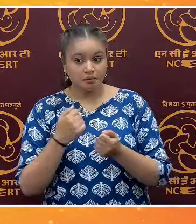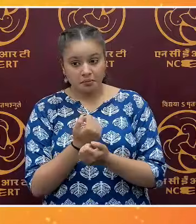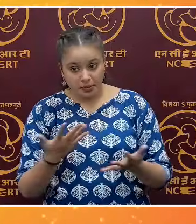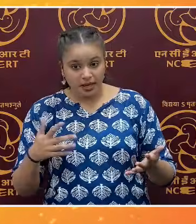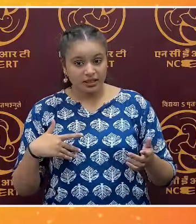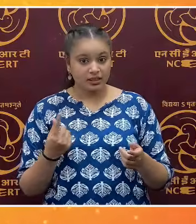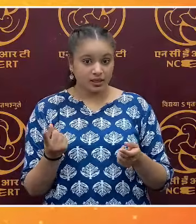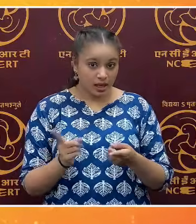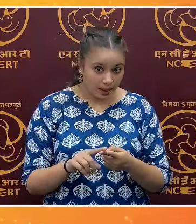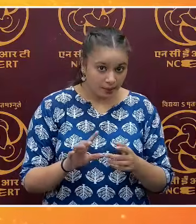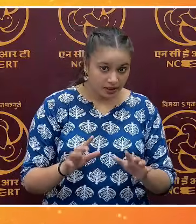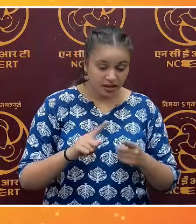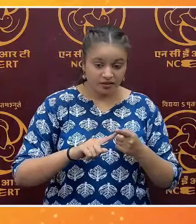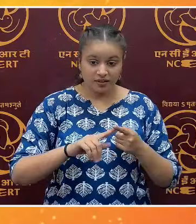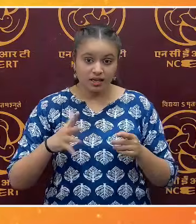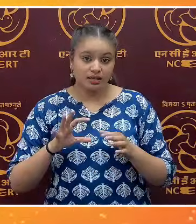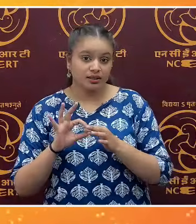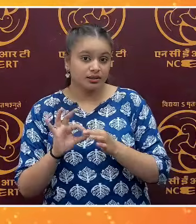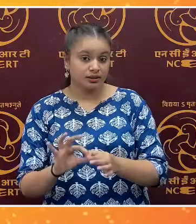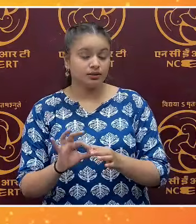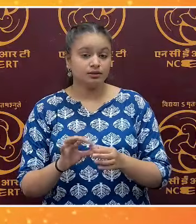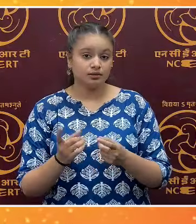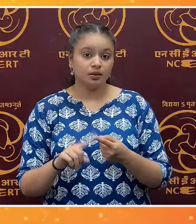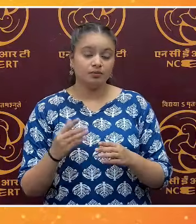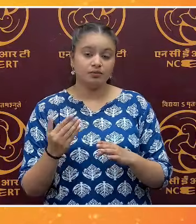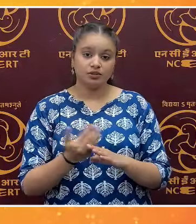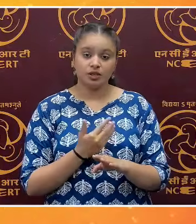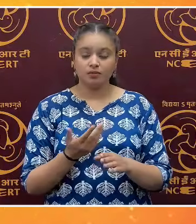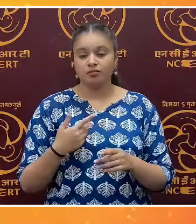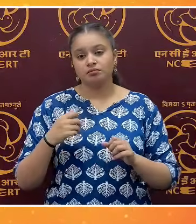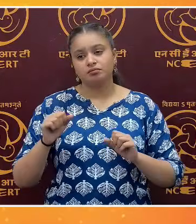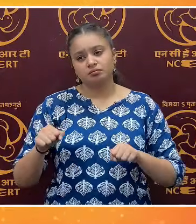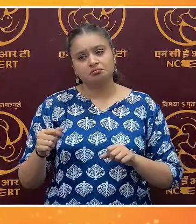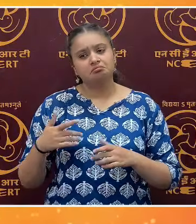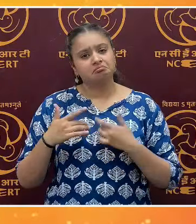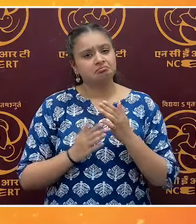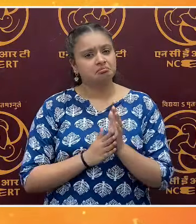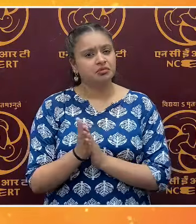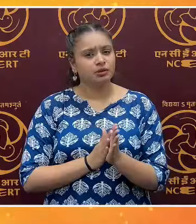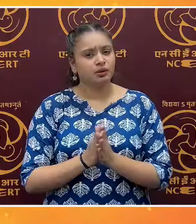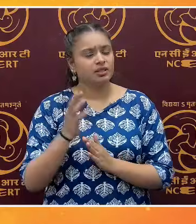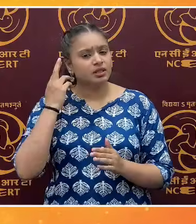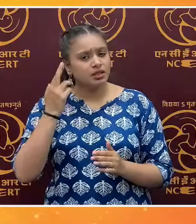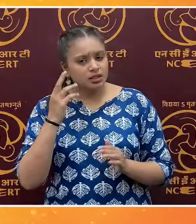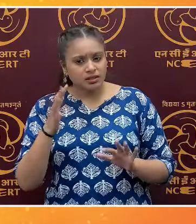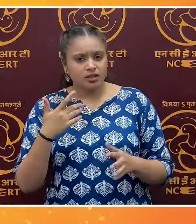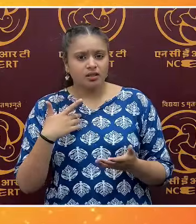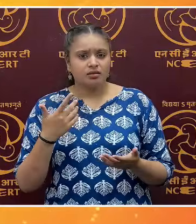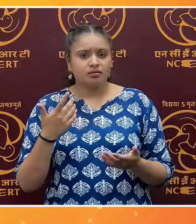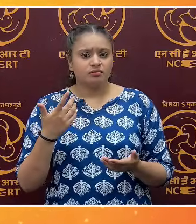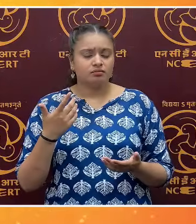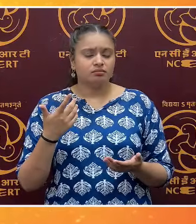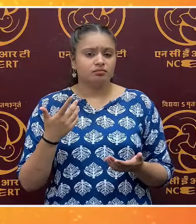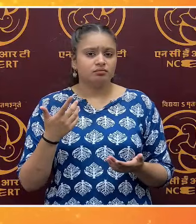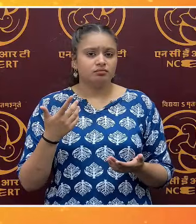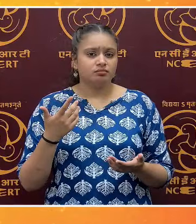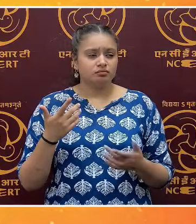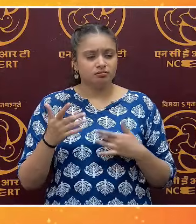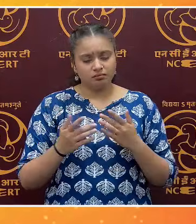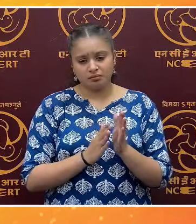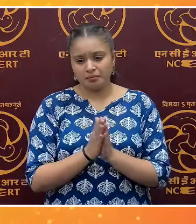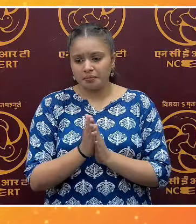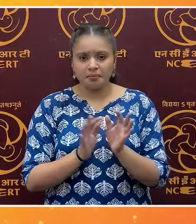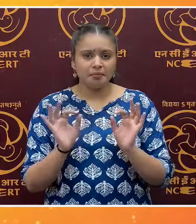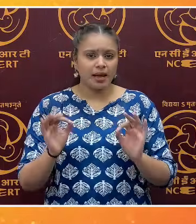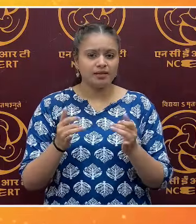which are caused due to electric currents. Yes. So it's a very interesting, because I think in a very gaming